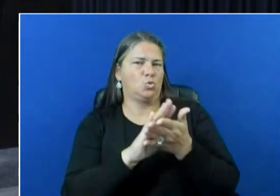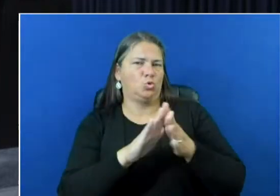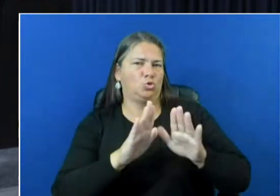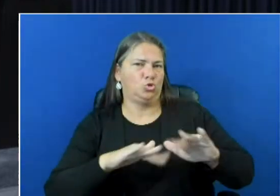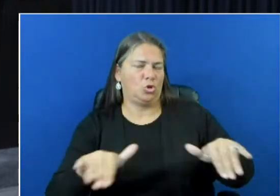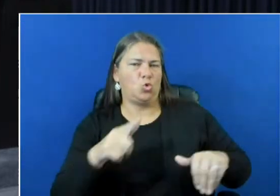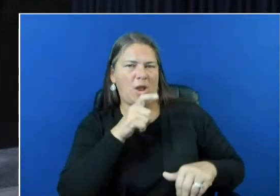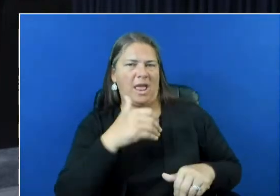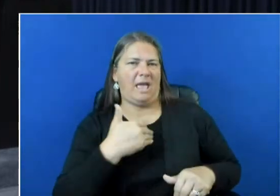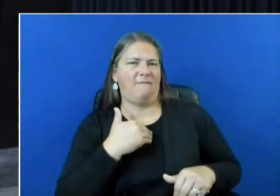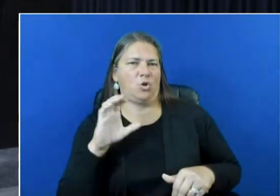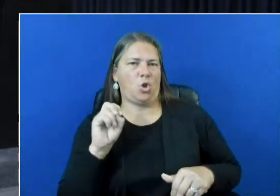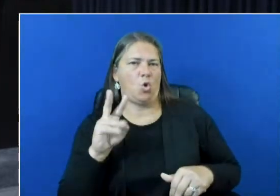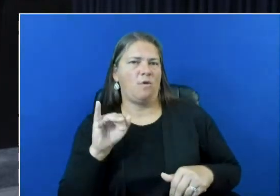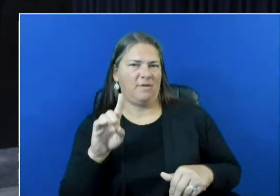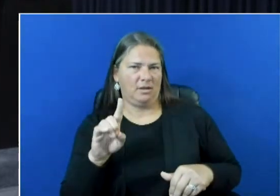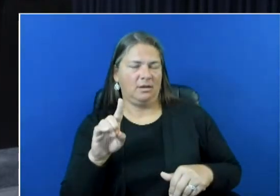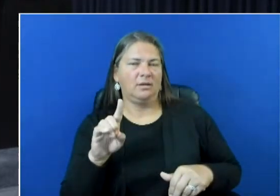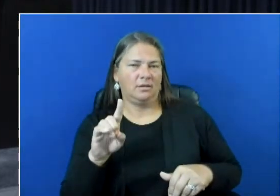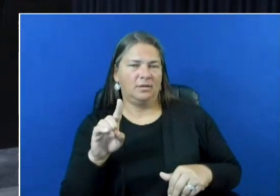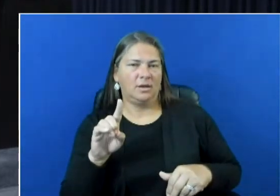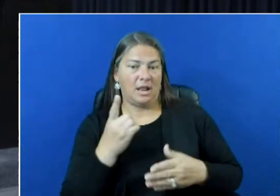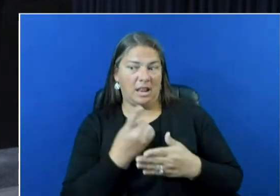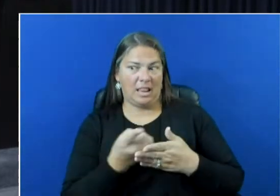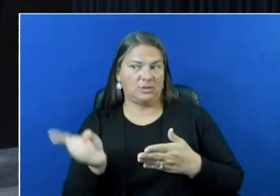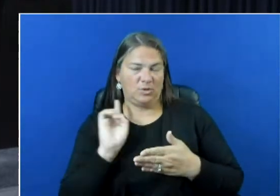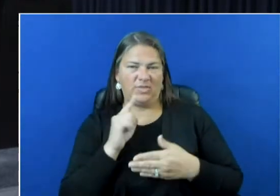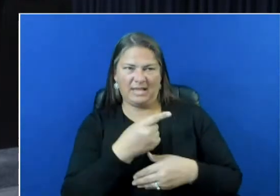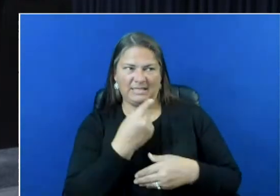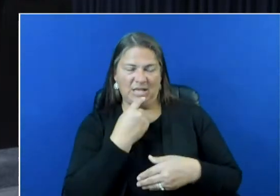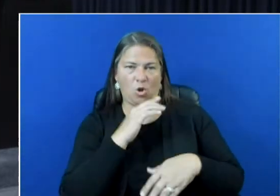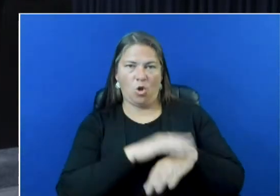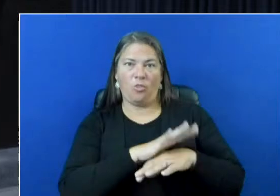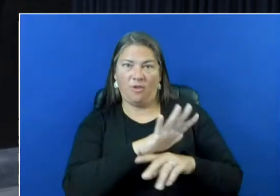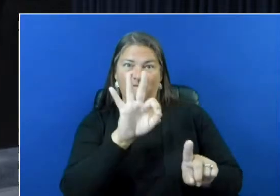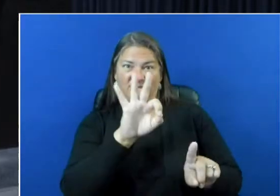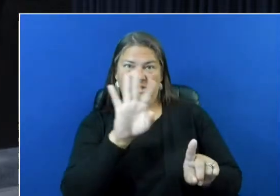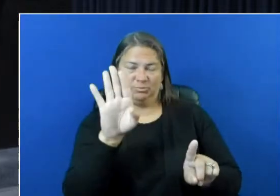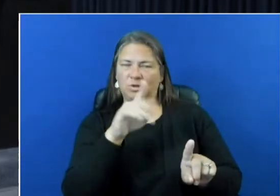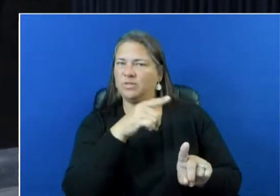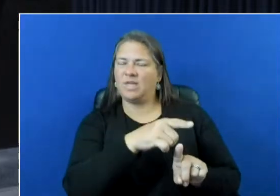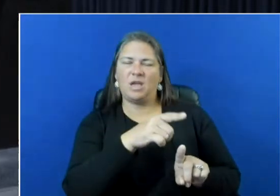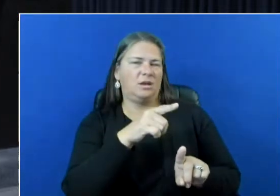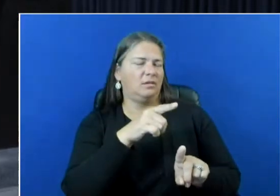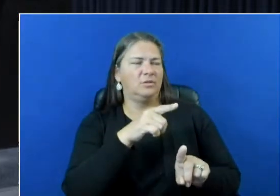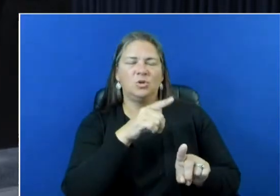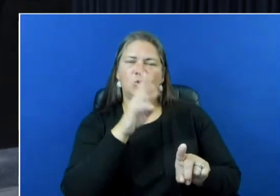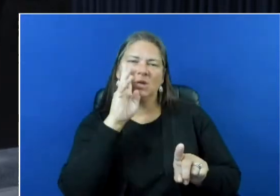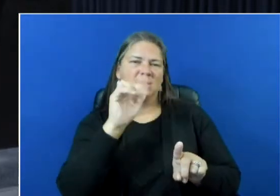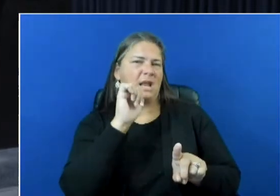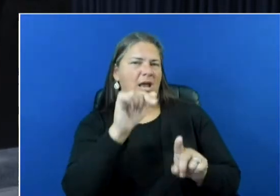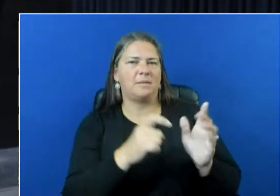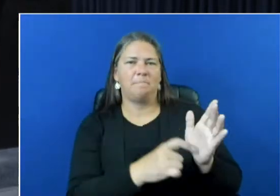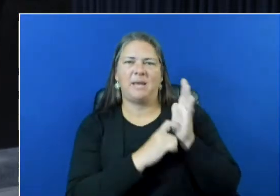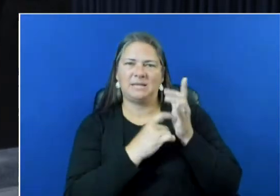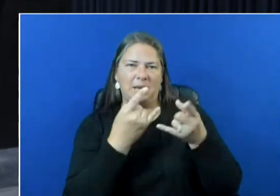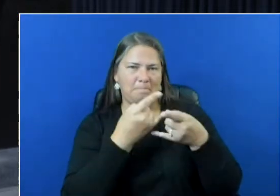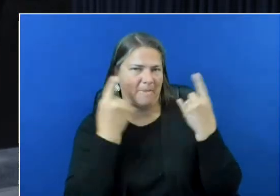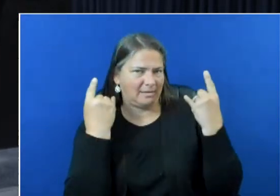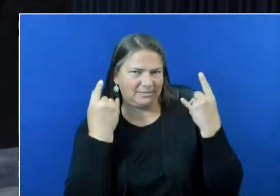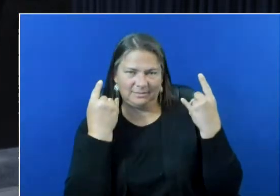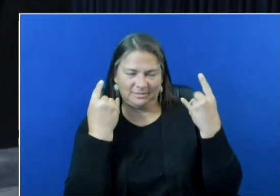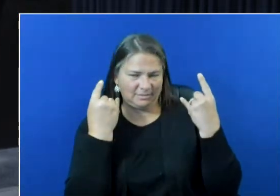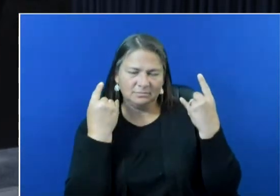right now. About a week and a half ago, they did say on their Facebook that they weren't going to mandate masks. Just getting your reaction to